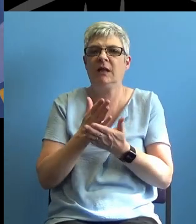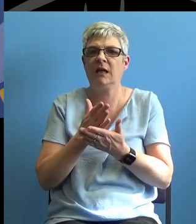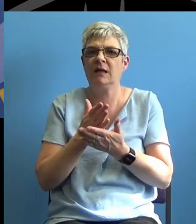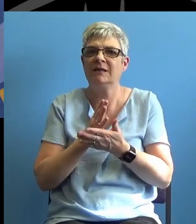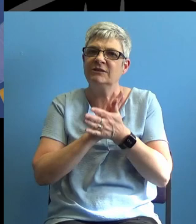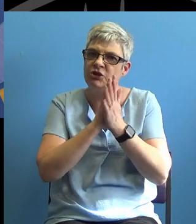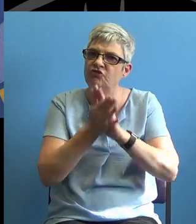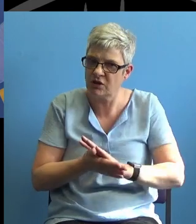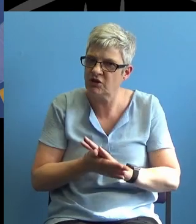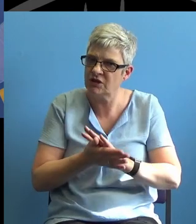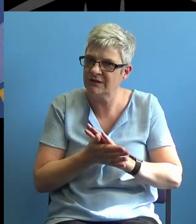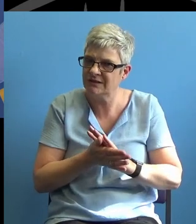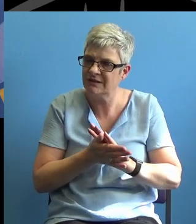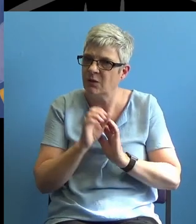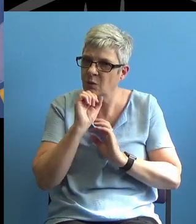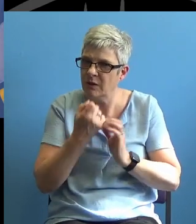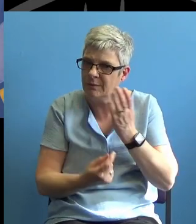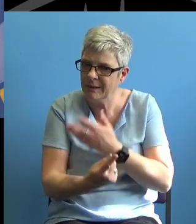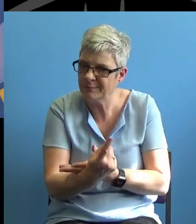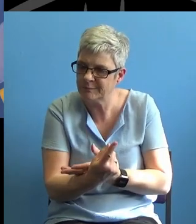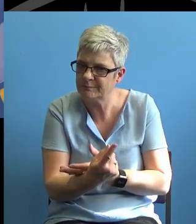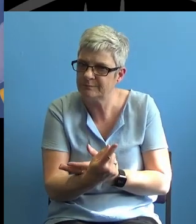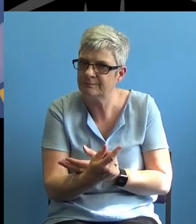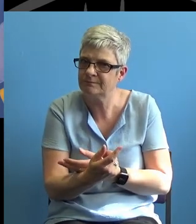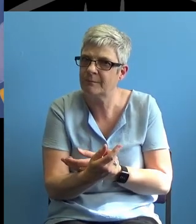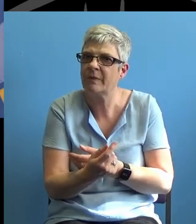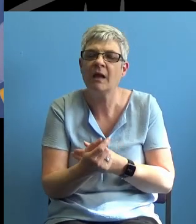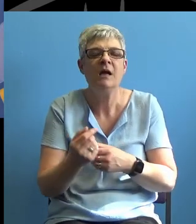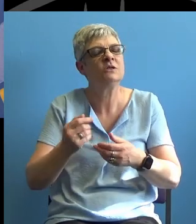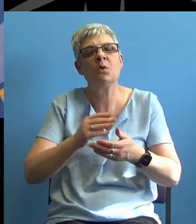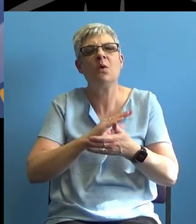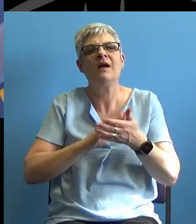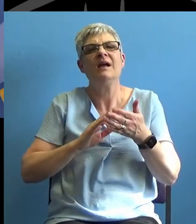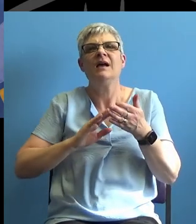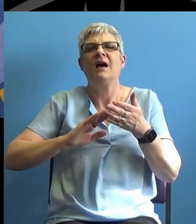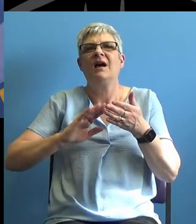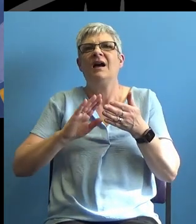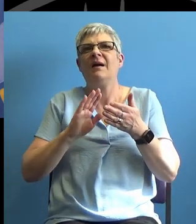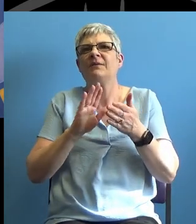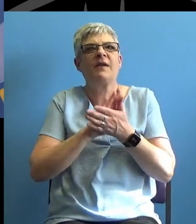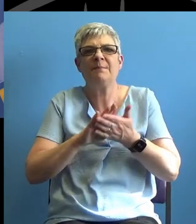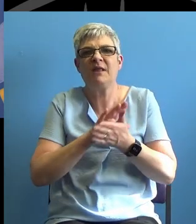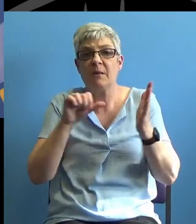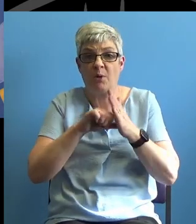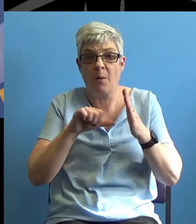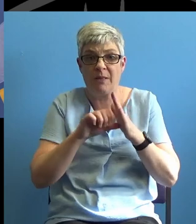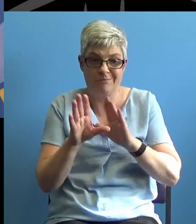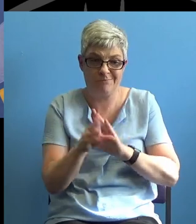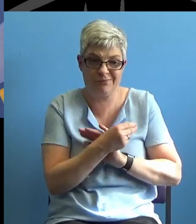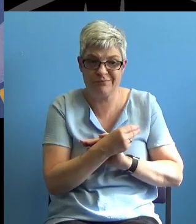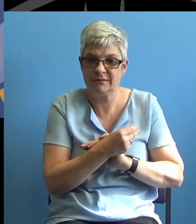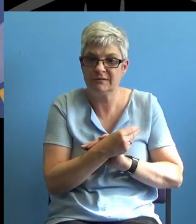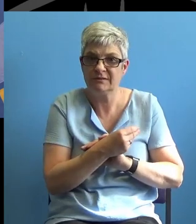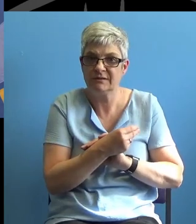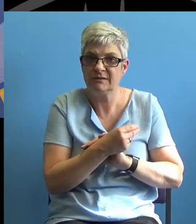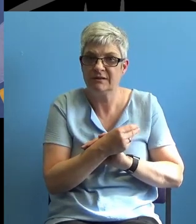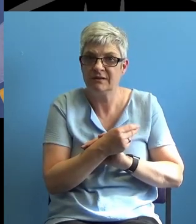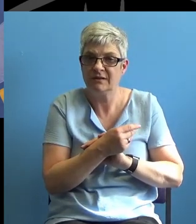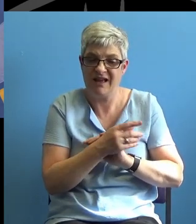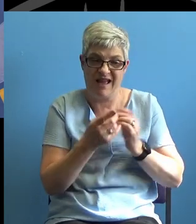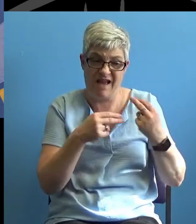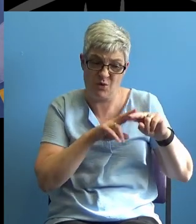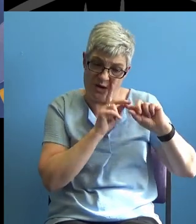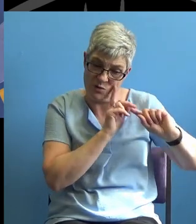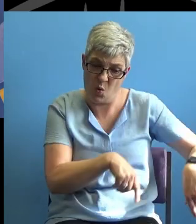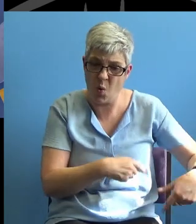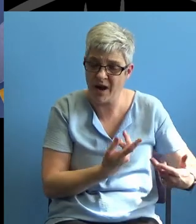fact, destruction is around the corner. And so it doesn't make the problem go away simply by ignoring it. It doesn't make the